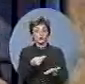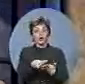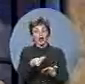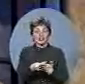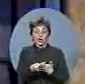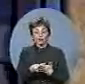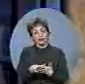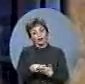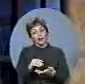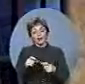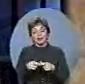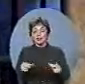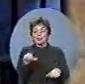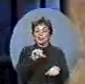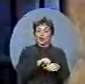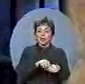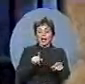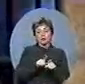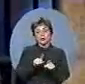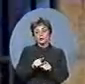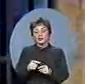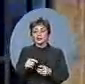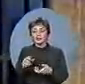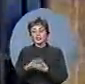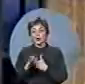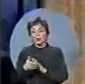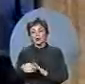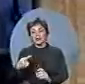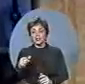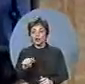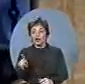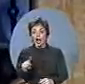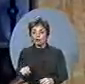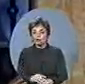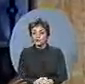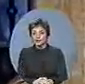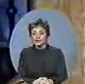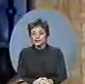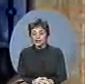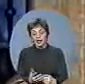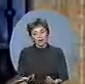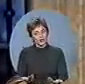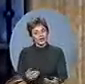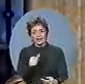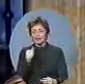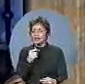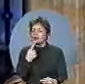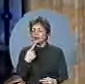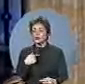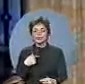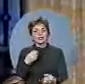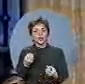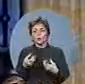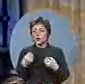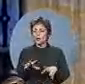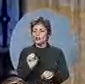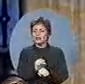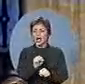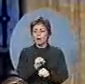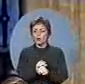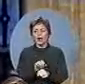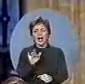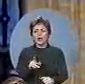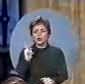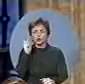VP at Suncor said yesterday that we don't predict job losses or impact on the economy because of Kyoto. Shell has committed to